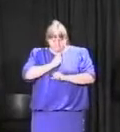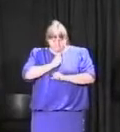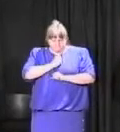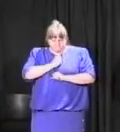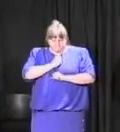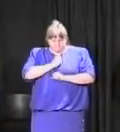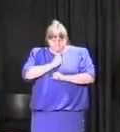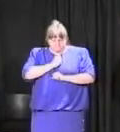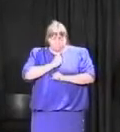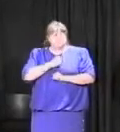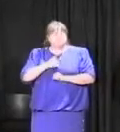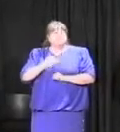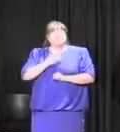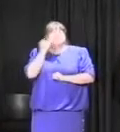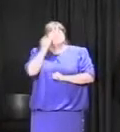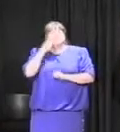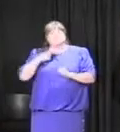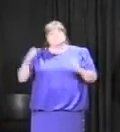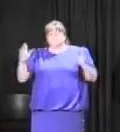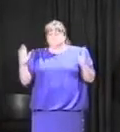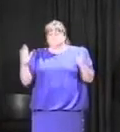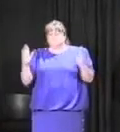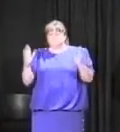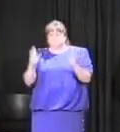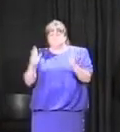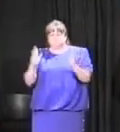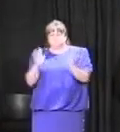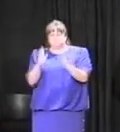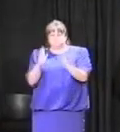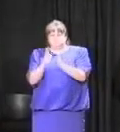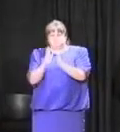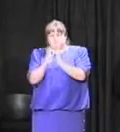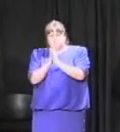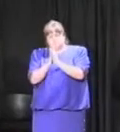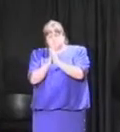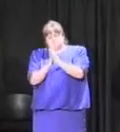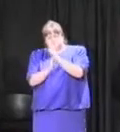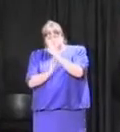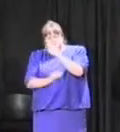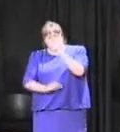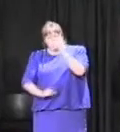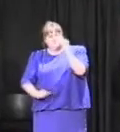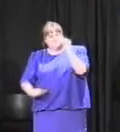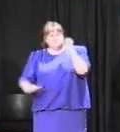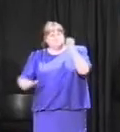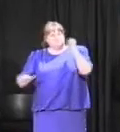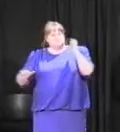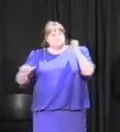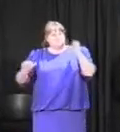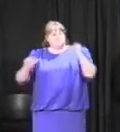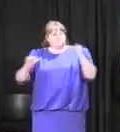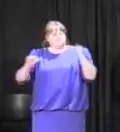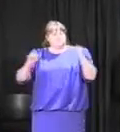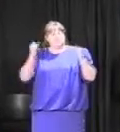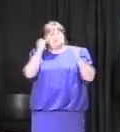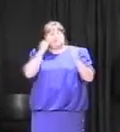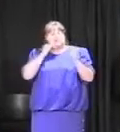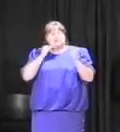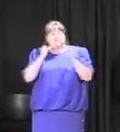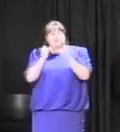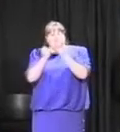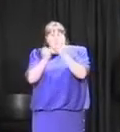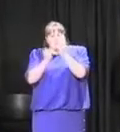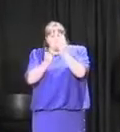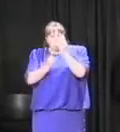I wanted to fade away so nobody would know I existed. I thought then maybe I'd feel safe.